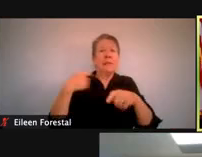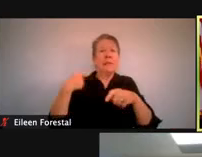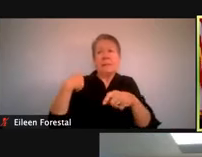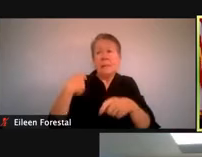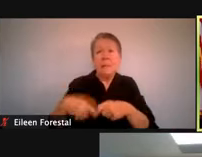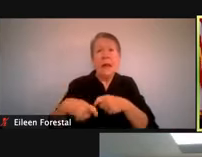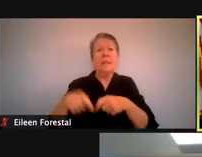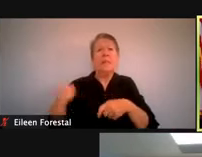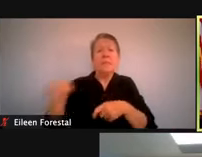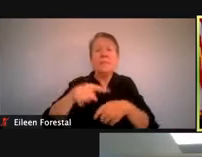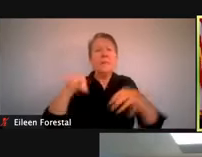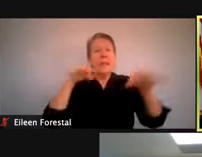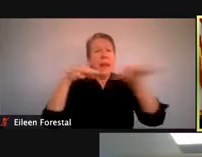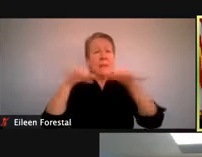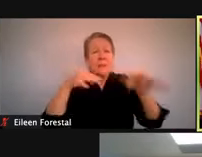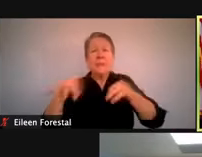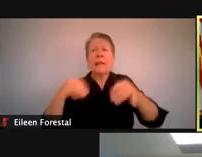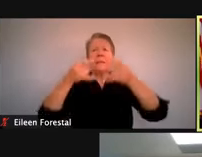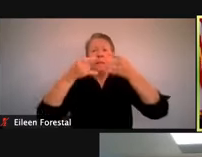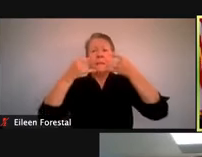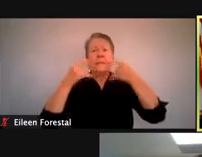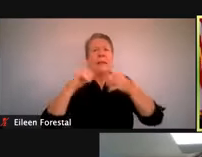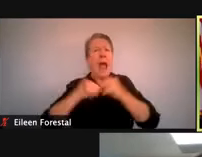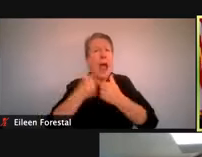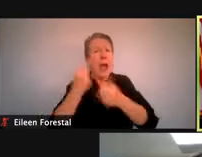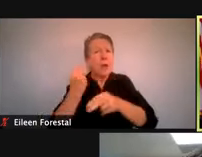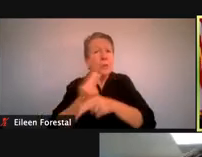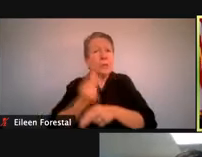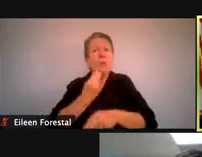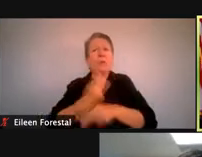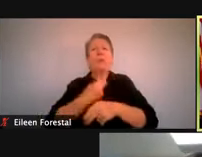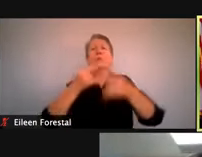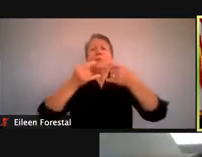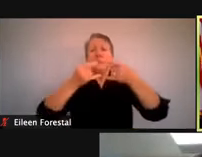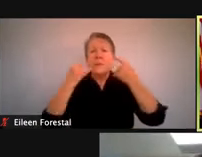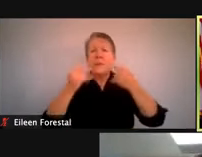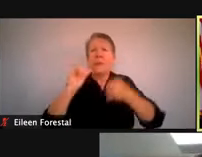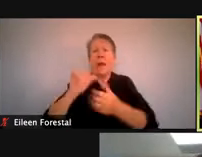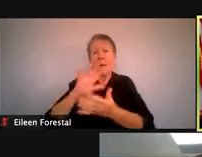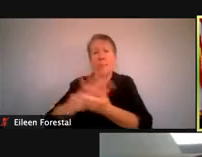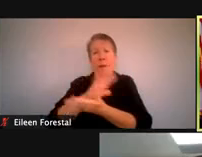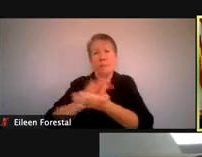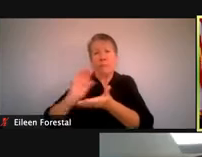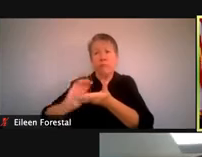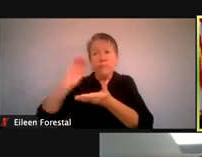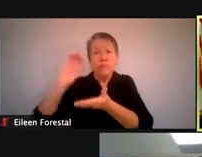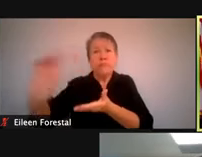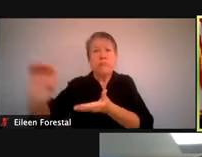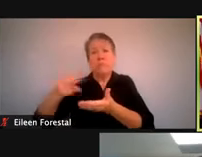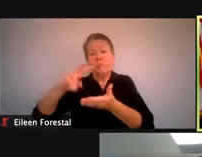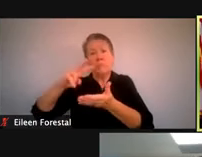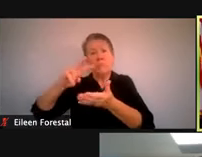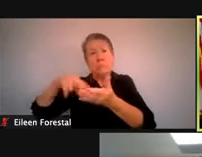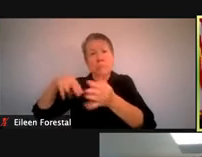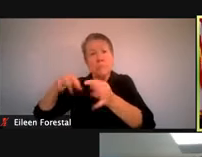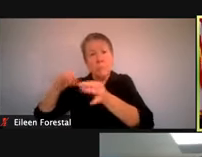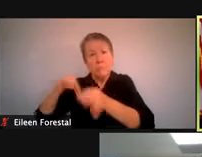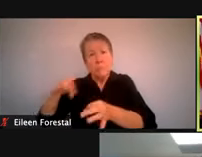and symptoms to the FQHCs and to the county health department. With this support